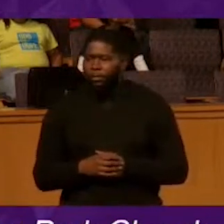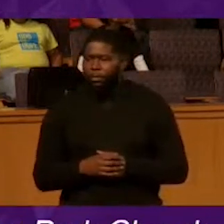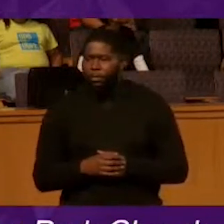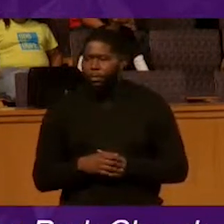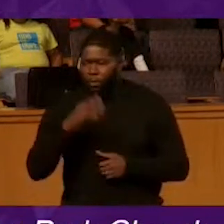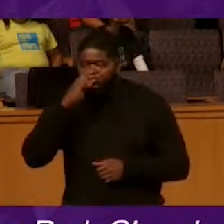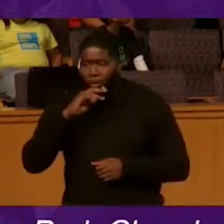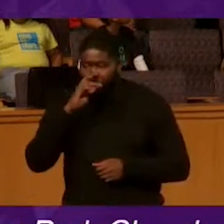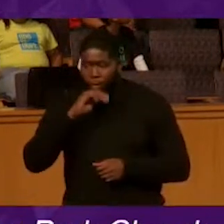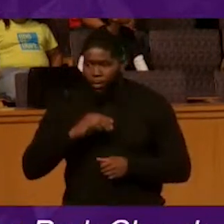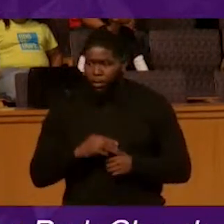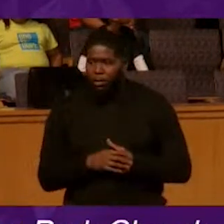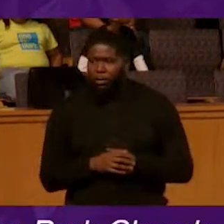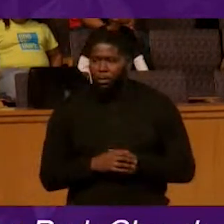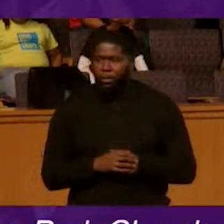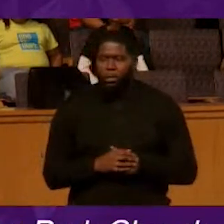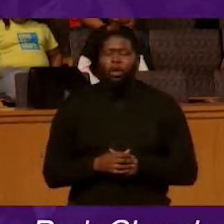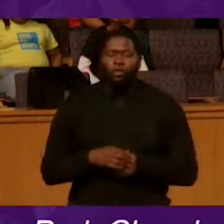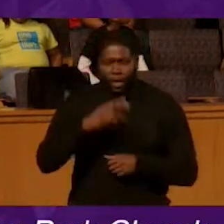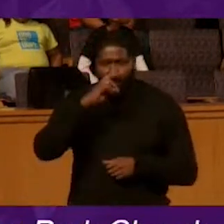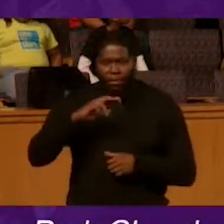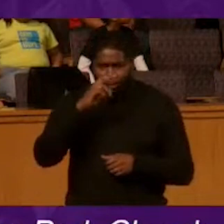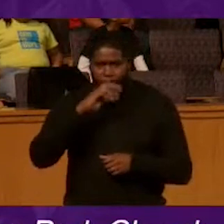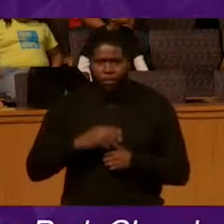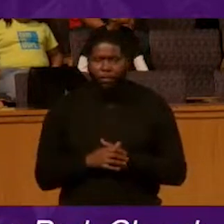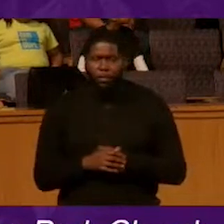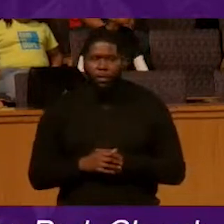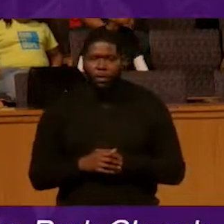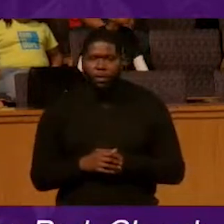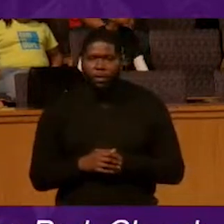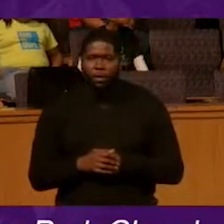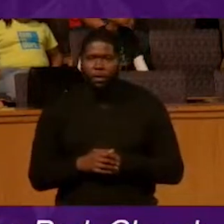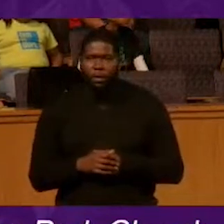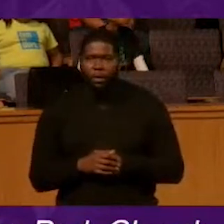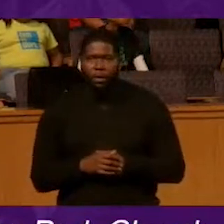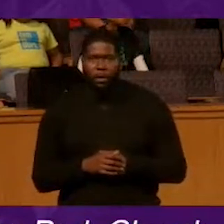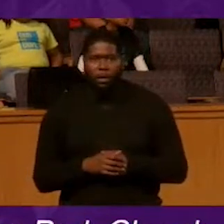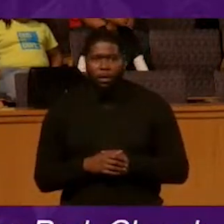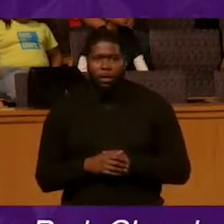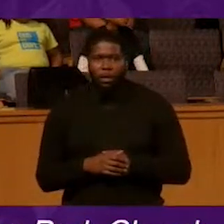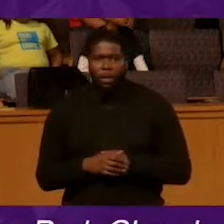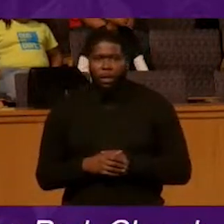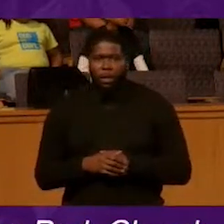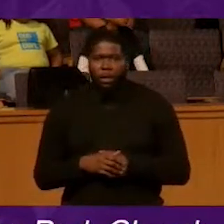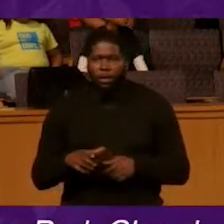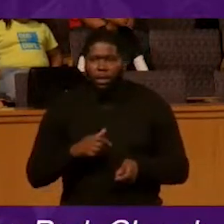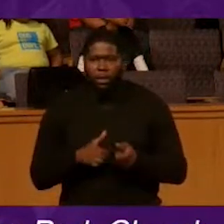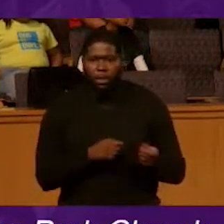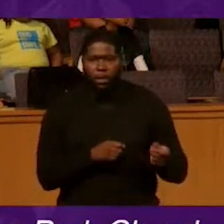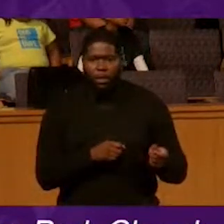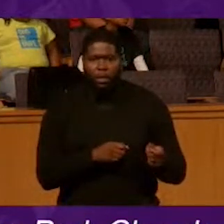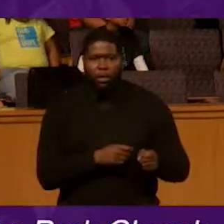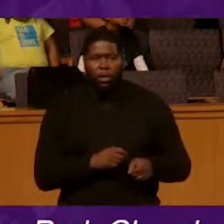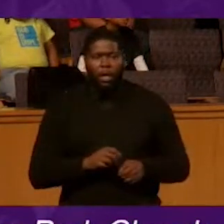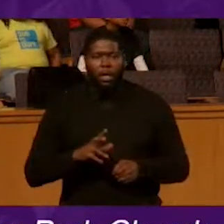time. So if you have further questions about that, please, you can send an email to